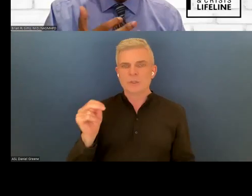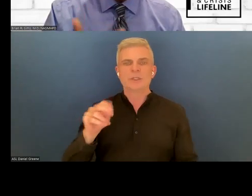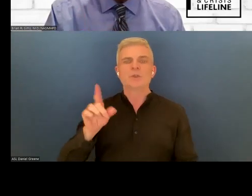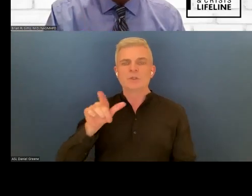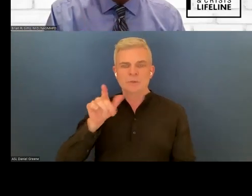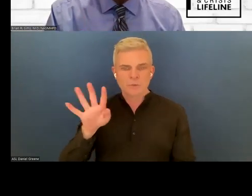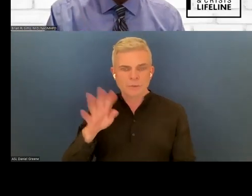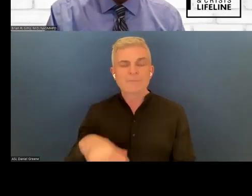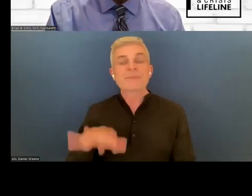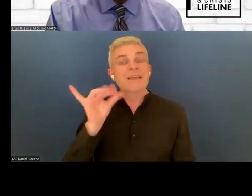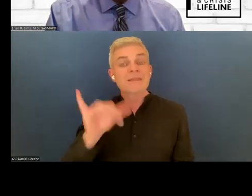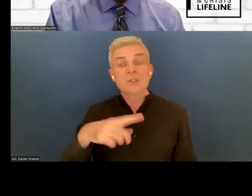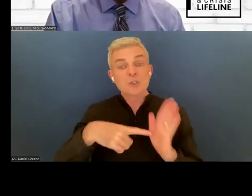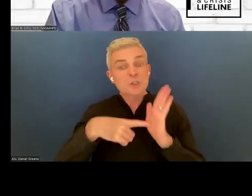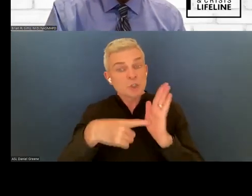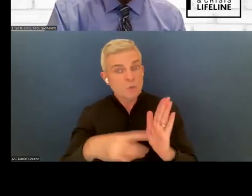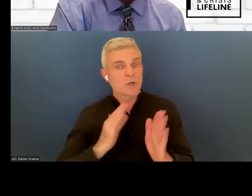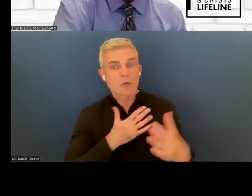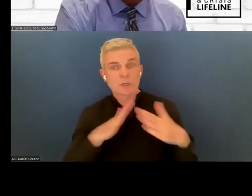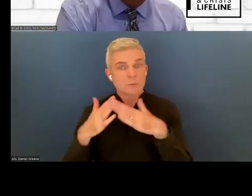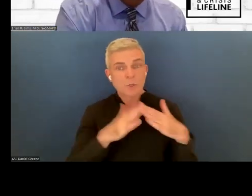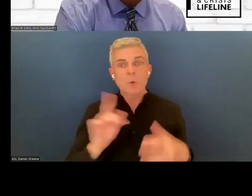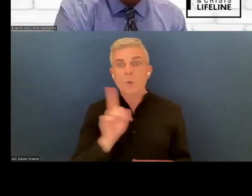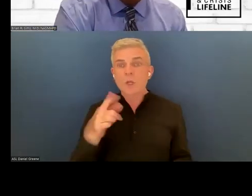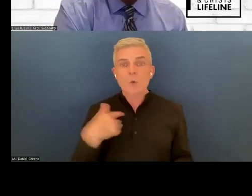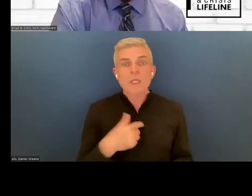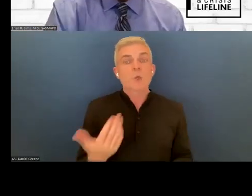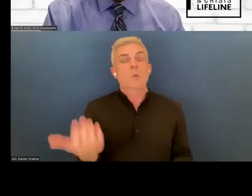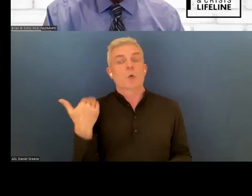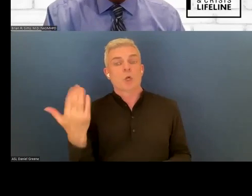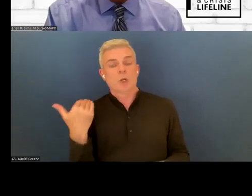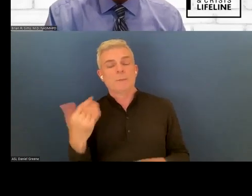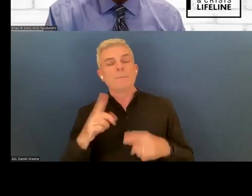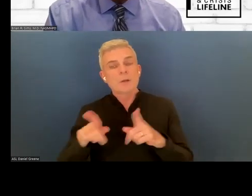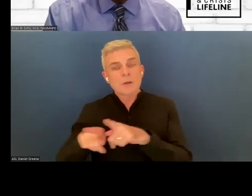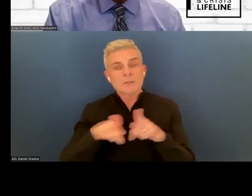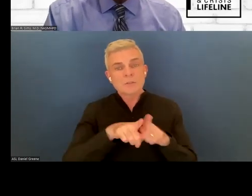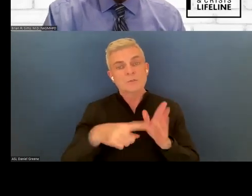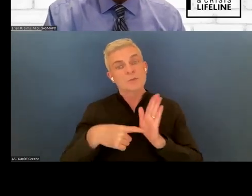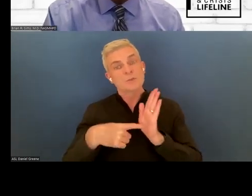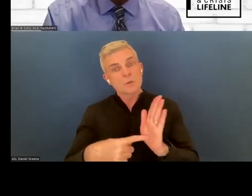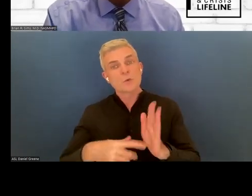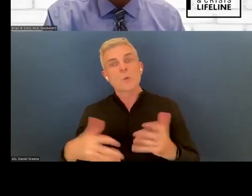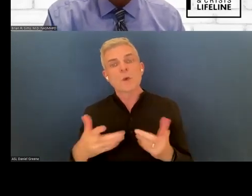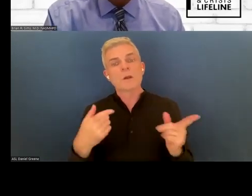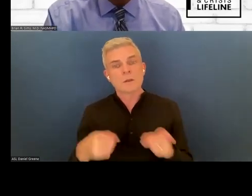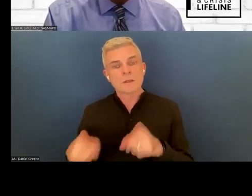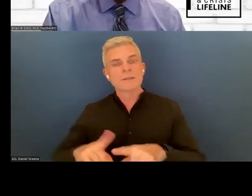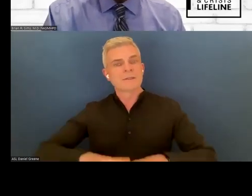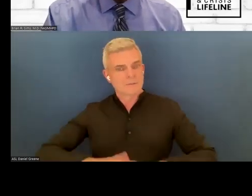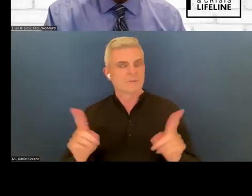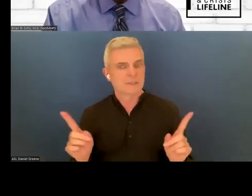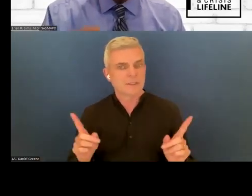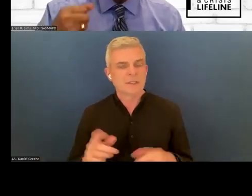and reminded our community of where we were, but it also highlighted what took place different.